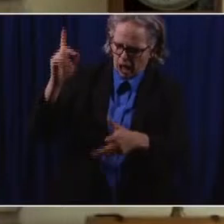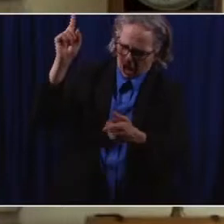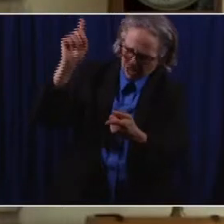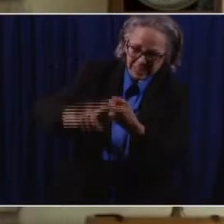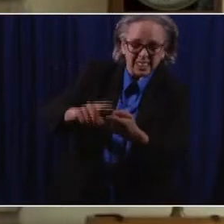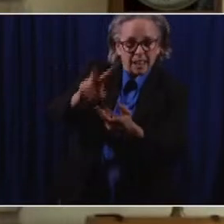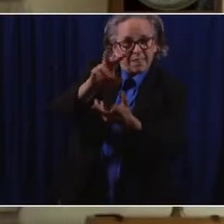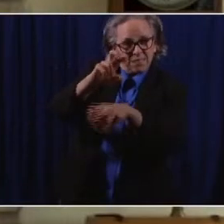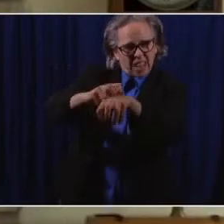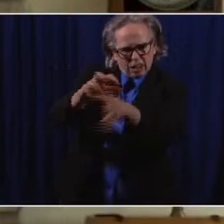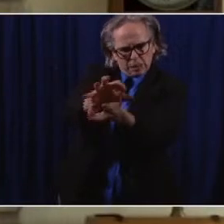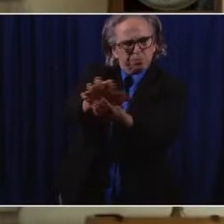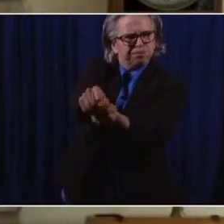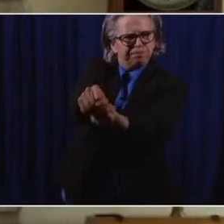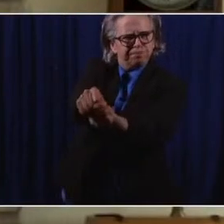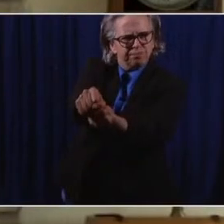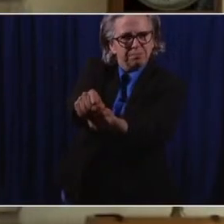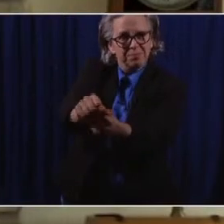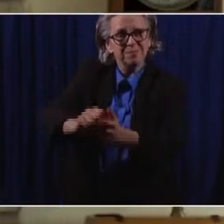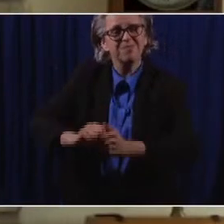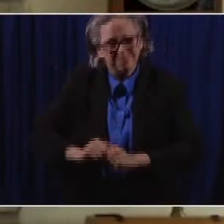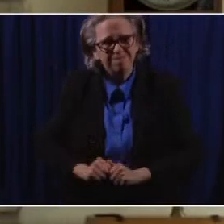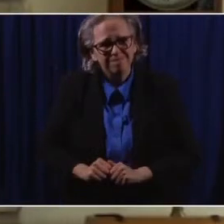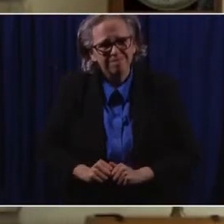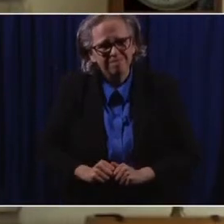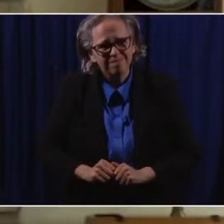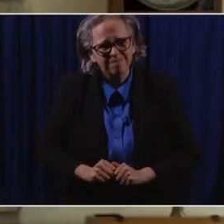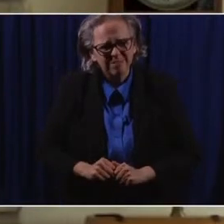These are the things that must be our focus.